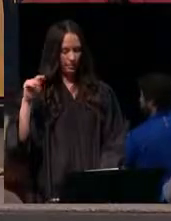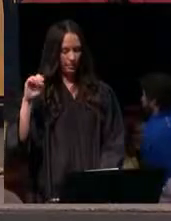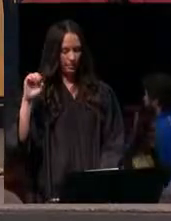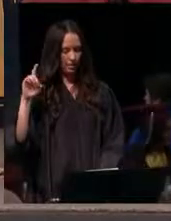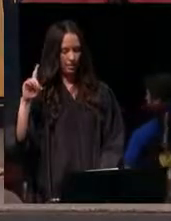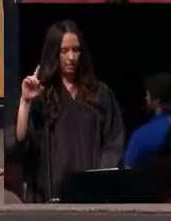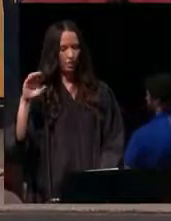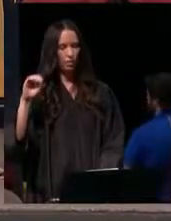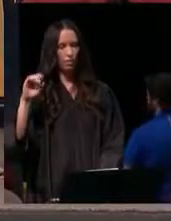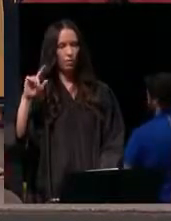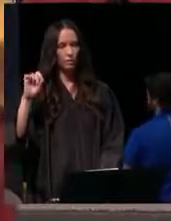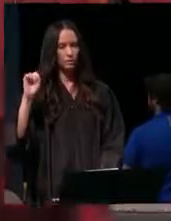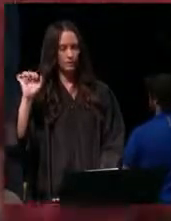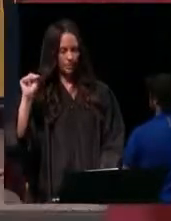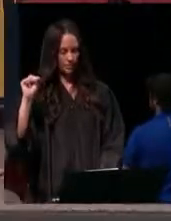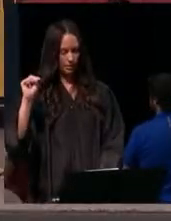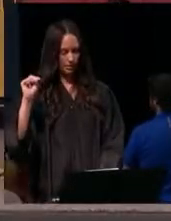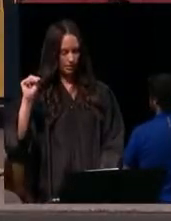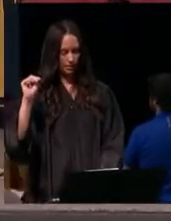Todd Olson.